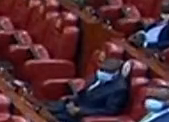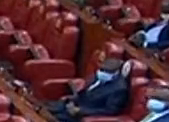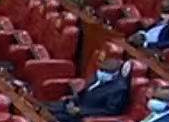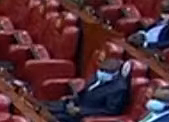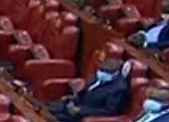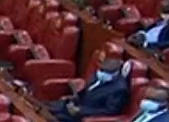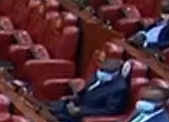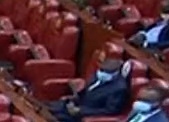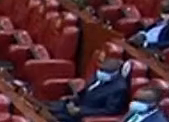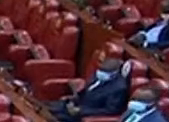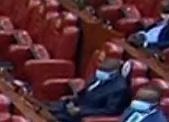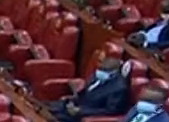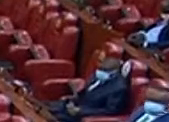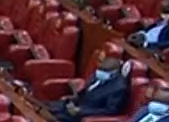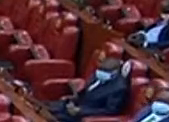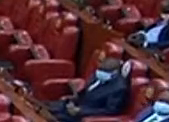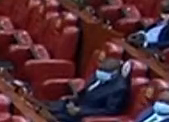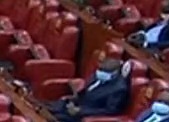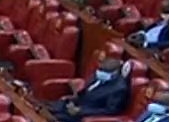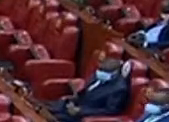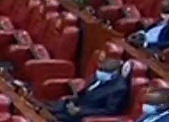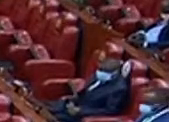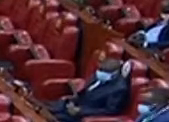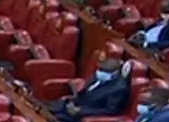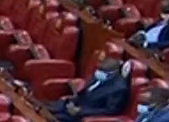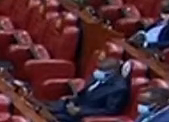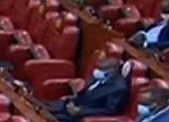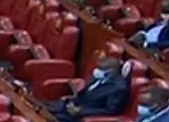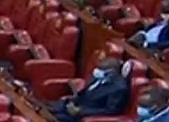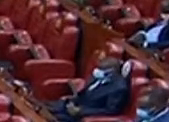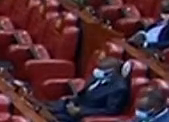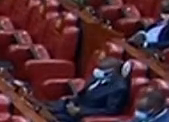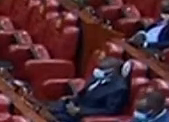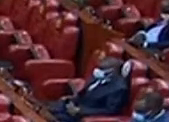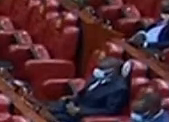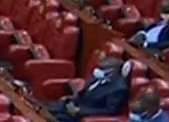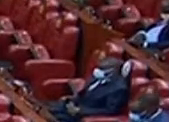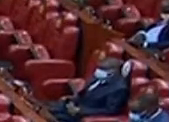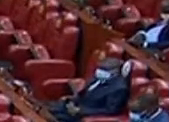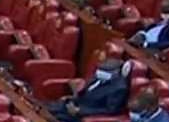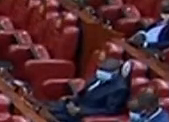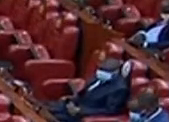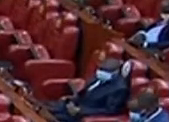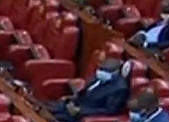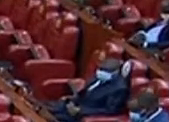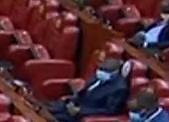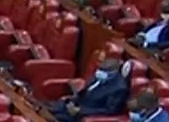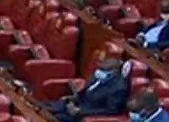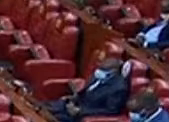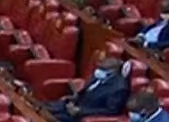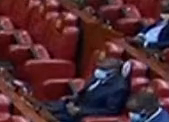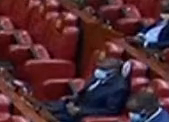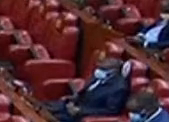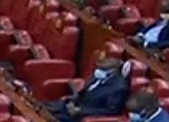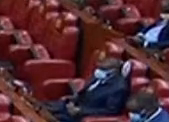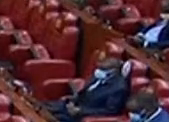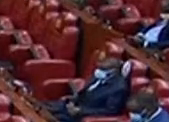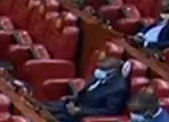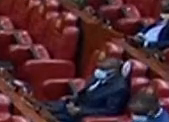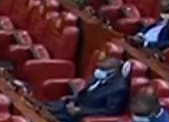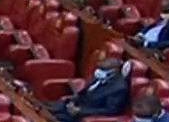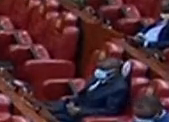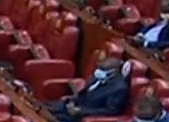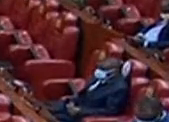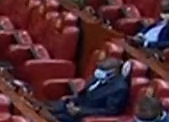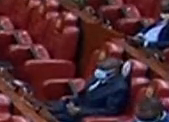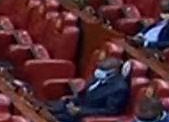Thank you, Mr. Speaker. Mr. Speaker, indeed, the death of Honorable James Lusweti reminds me how cruel death is. It depicts the finest and the